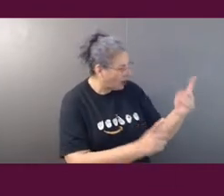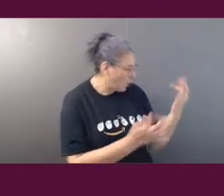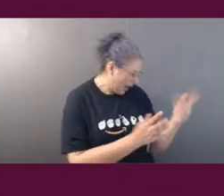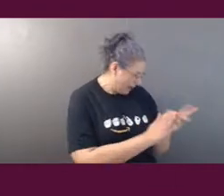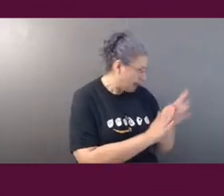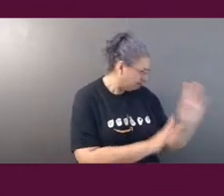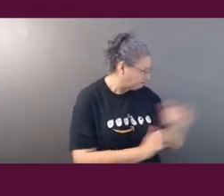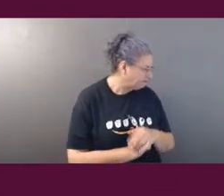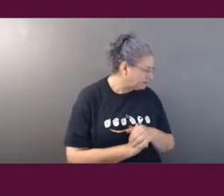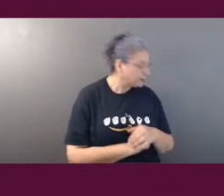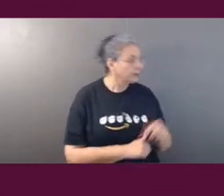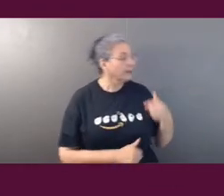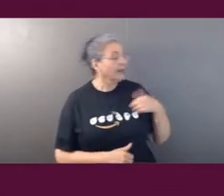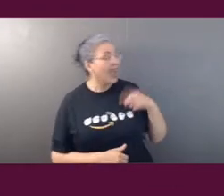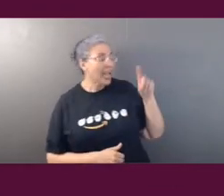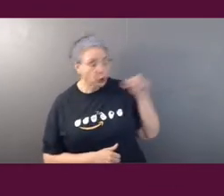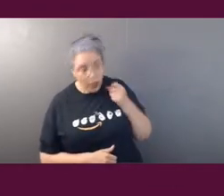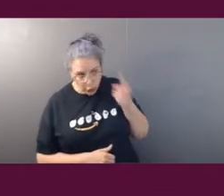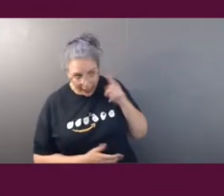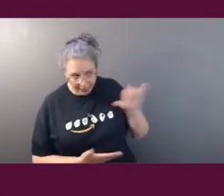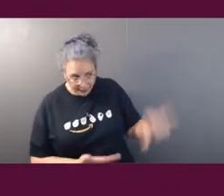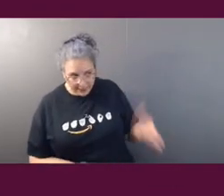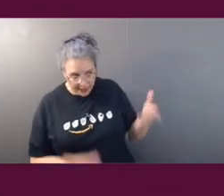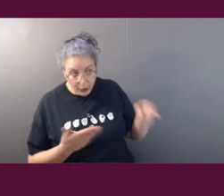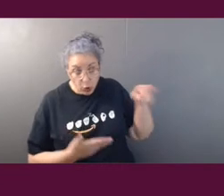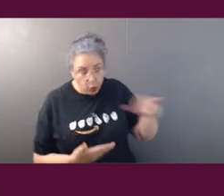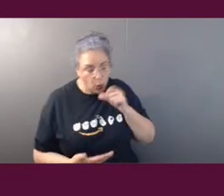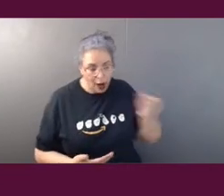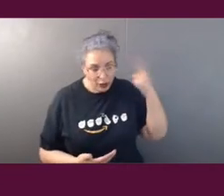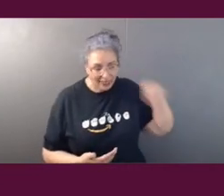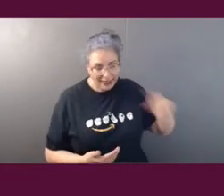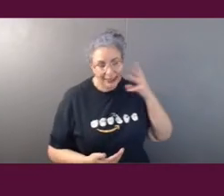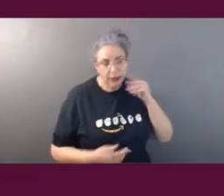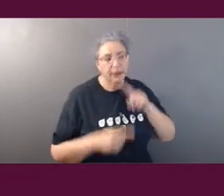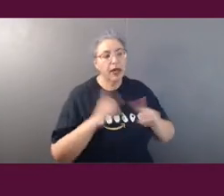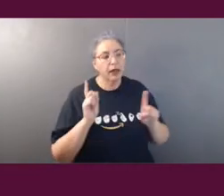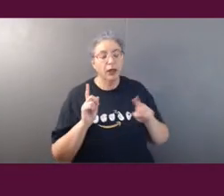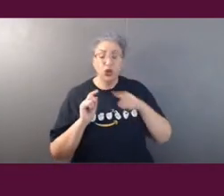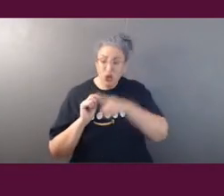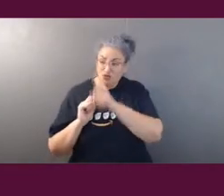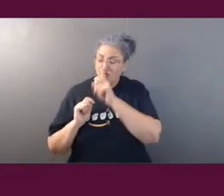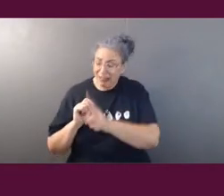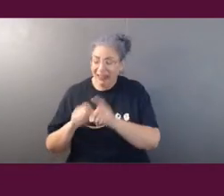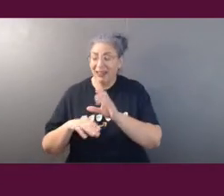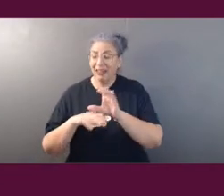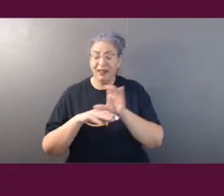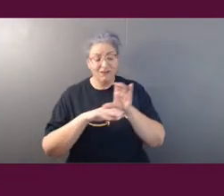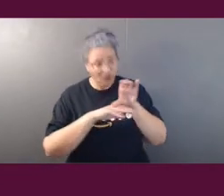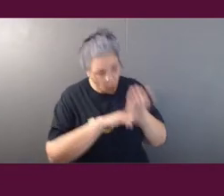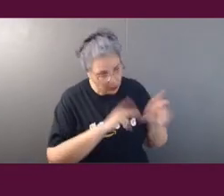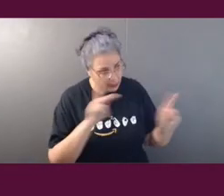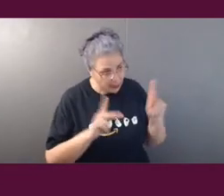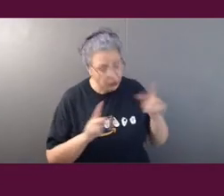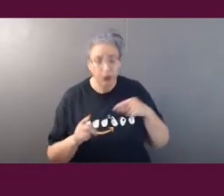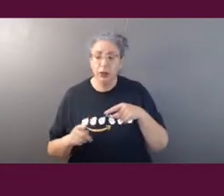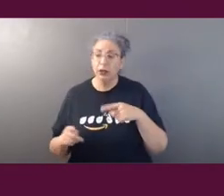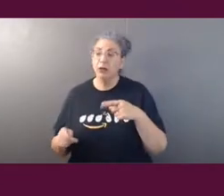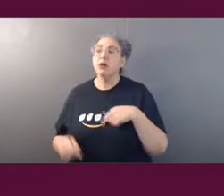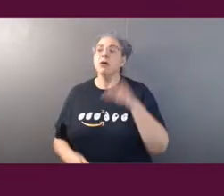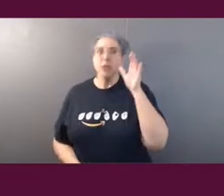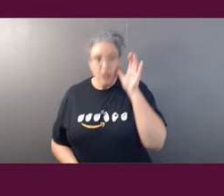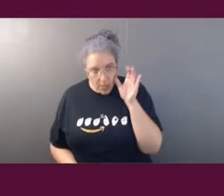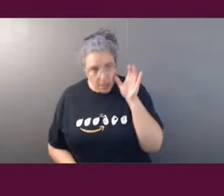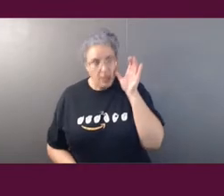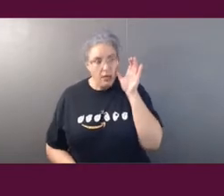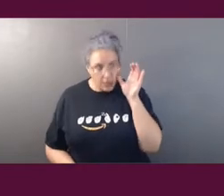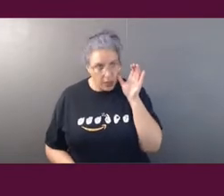hey, I do understand that you might not understand this experience, but this experience is human and